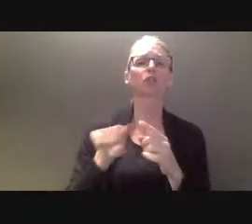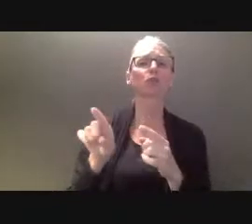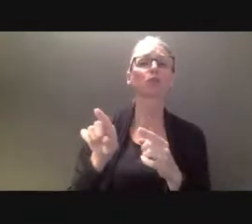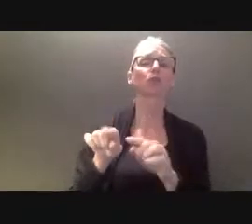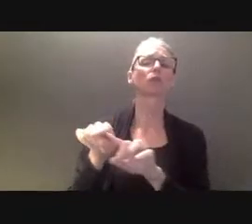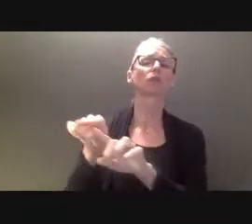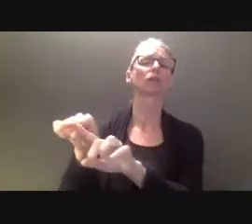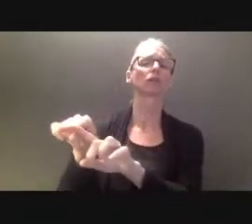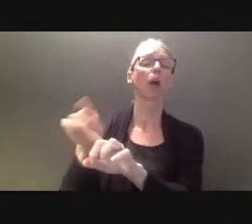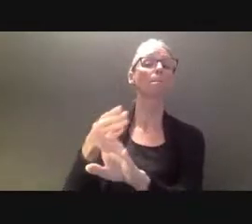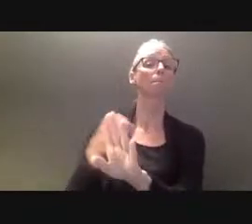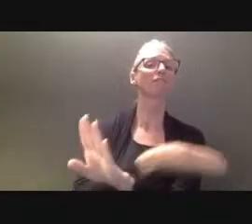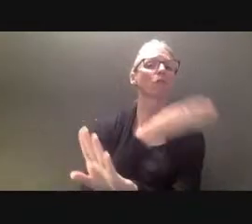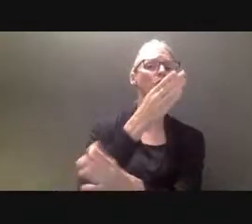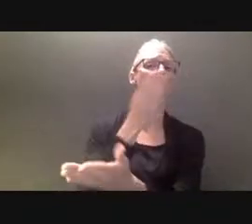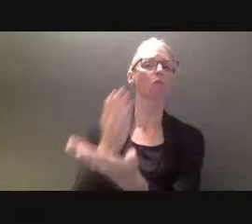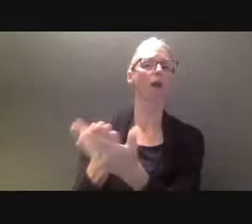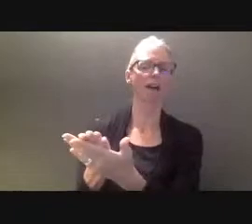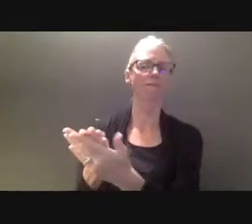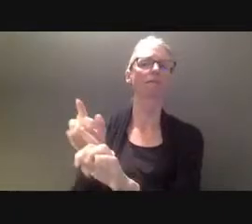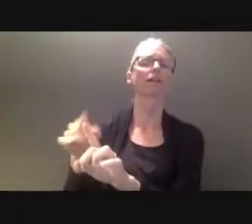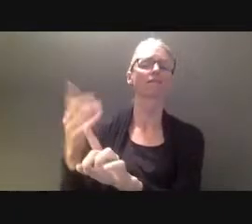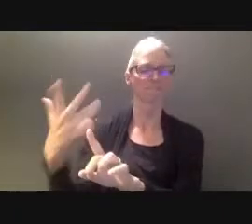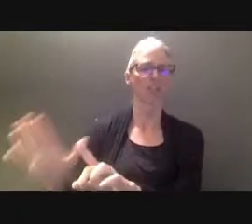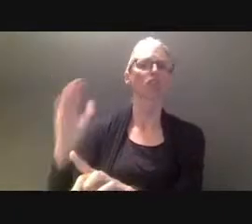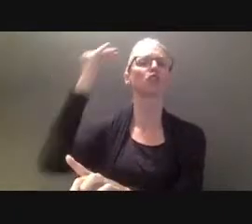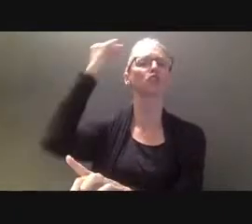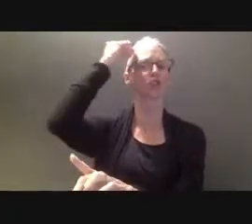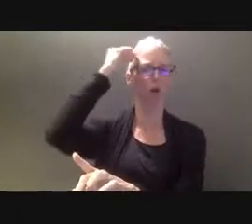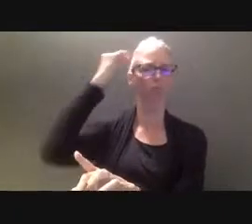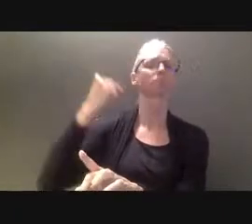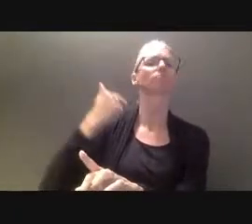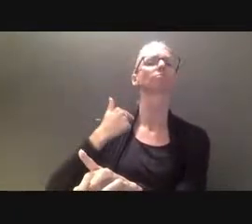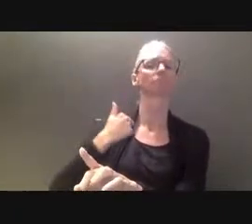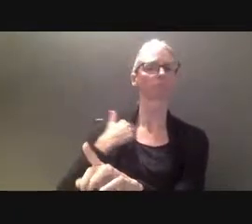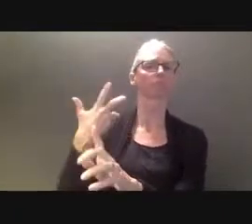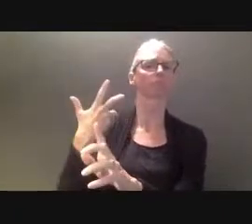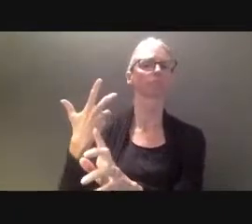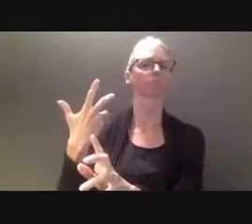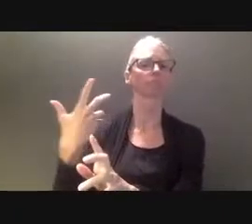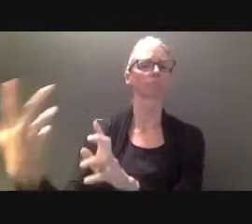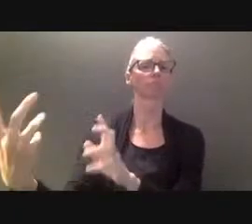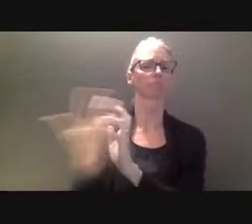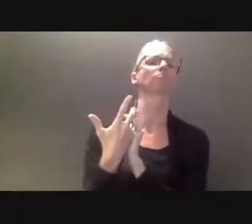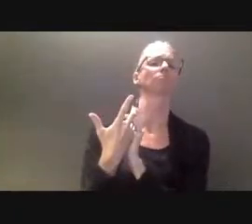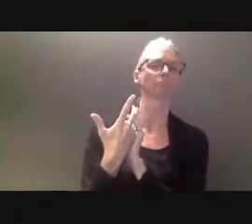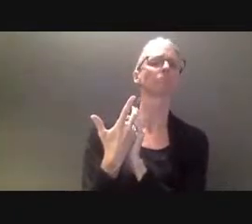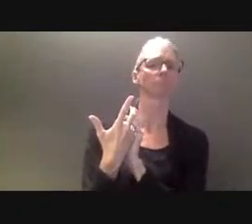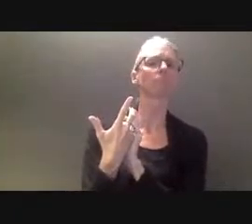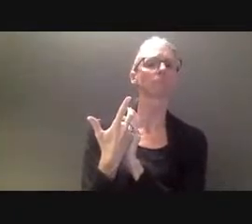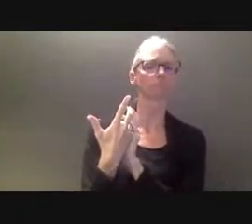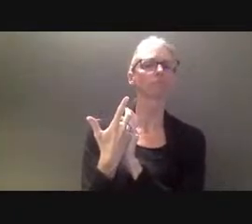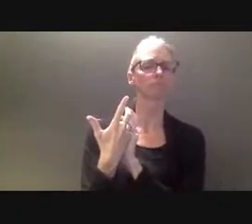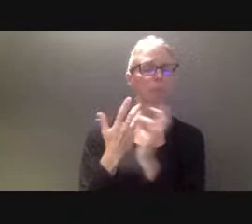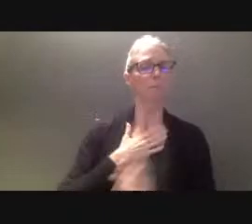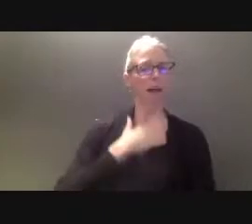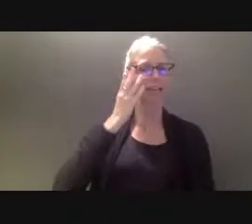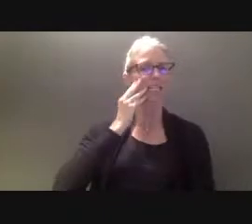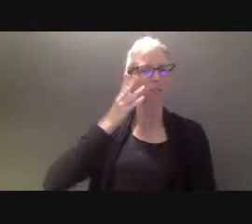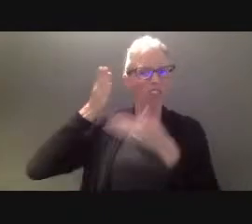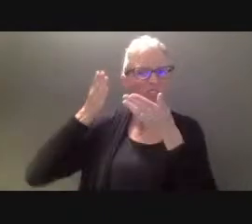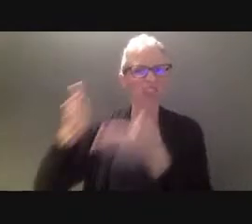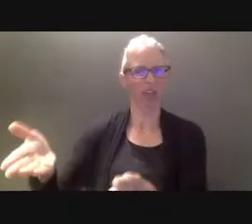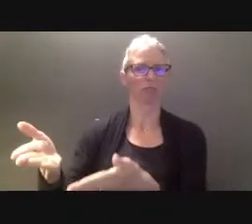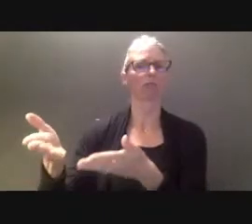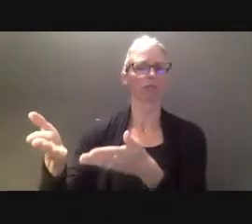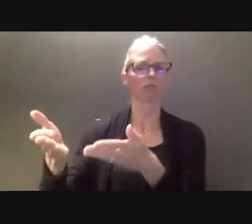that's kind of let you know that you've been included, and that your experience has been built in rather than kind of